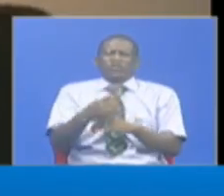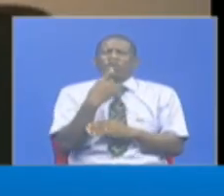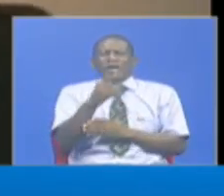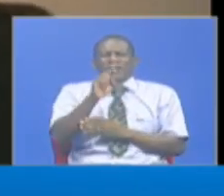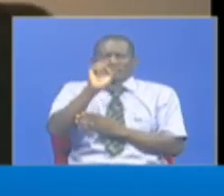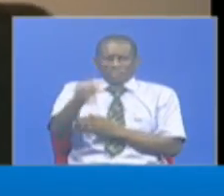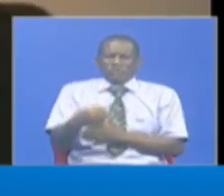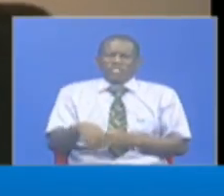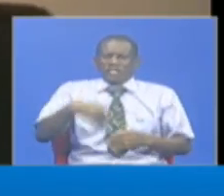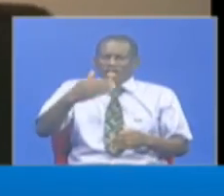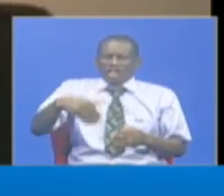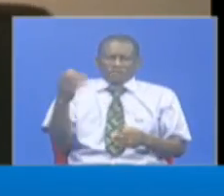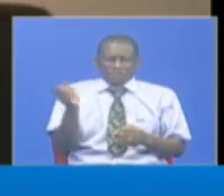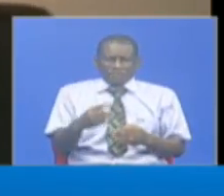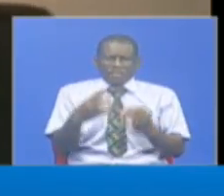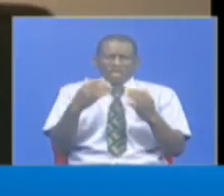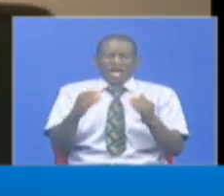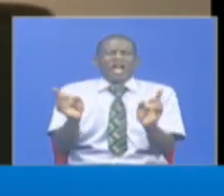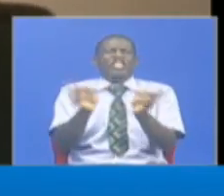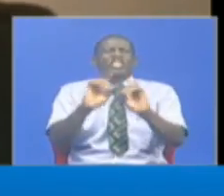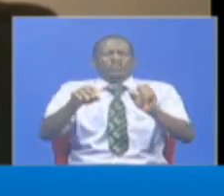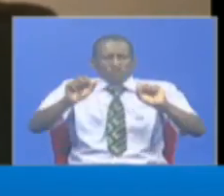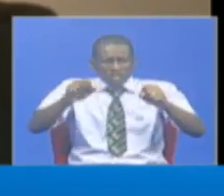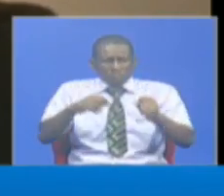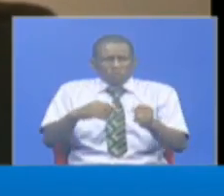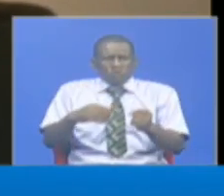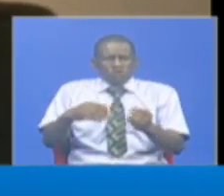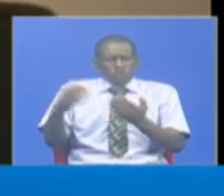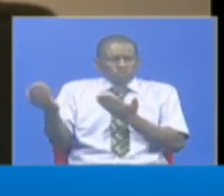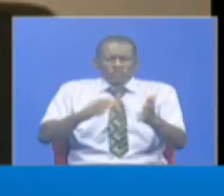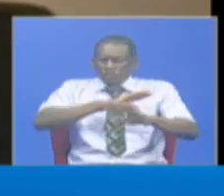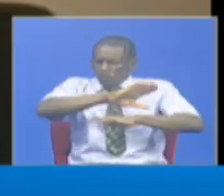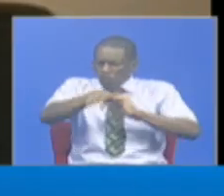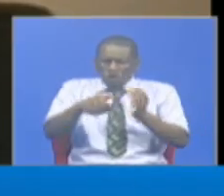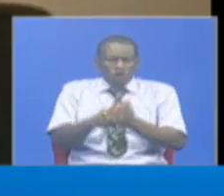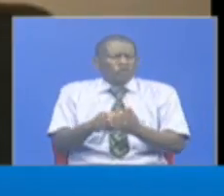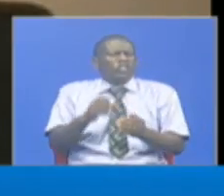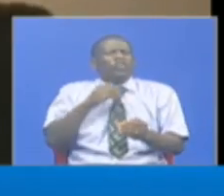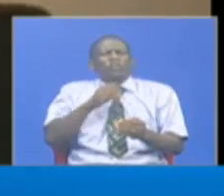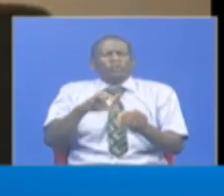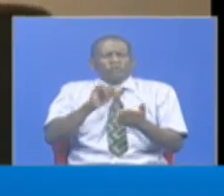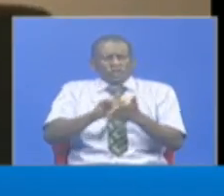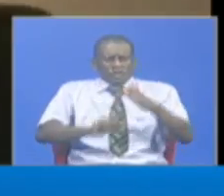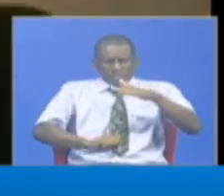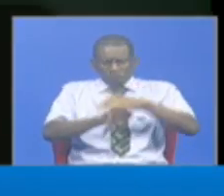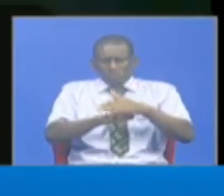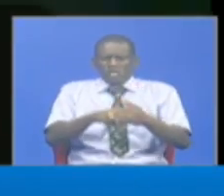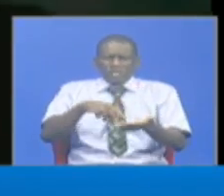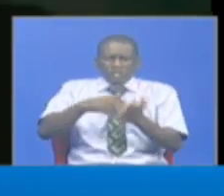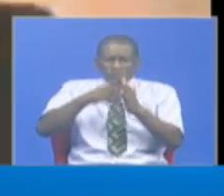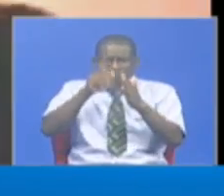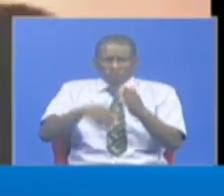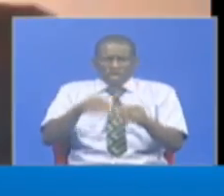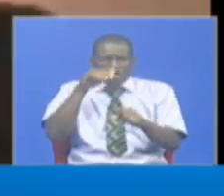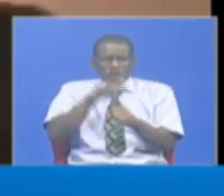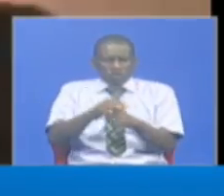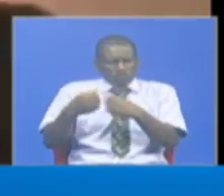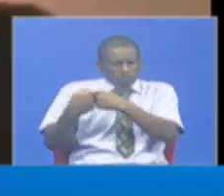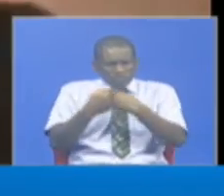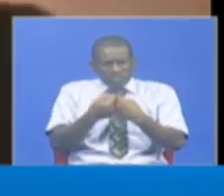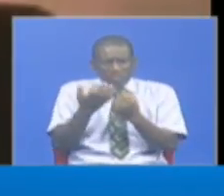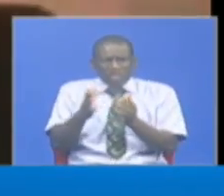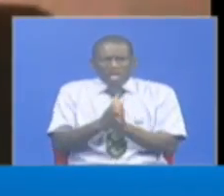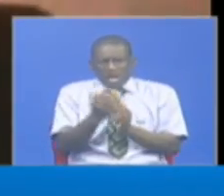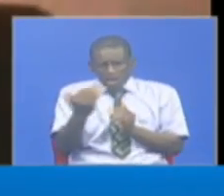per month. And they are not even able to receive more of those calls so that they can support. So that tells you that there's a lot of anxiety and that children